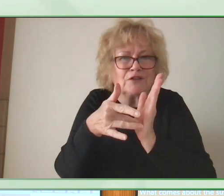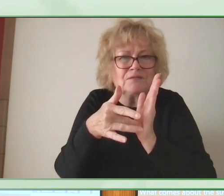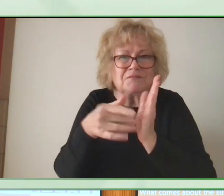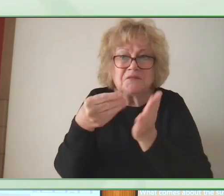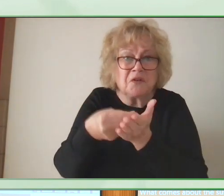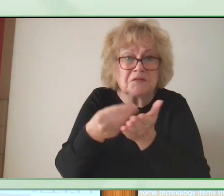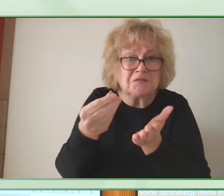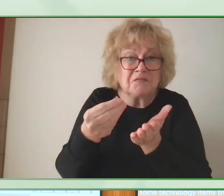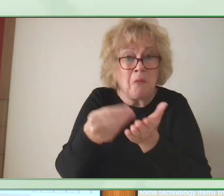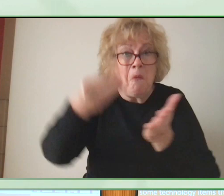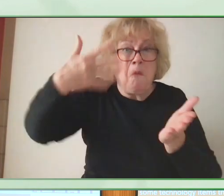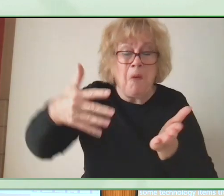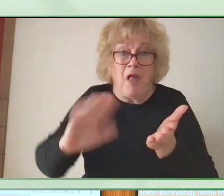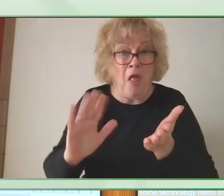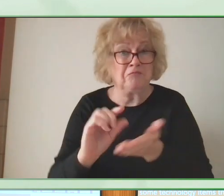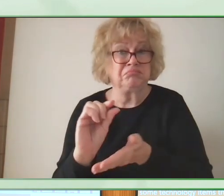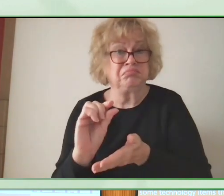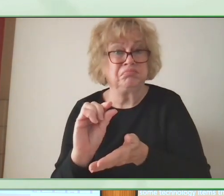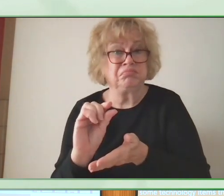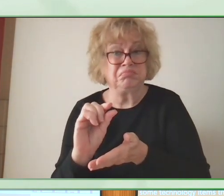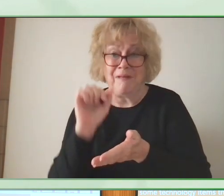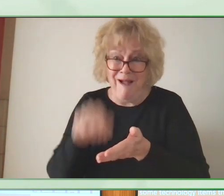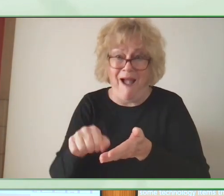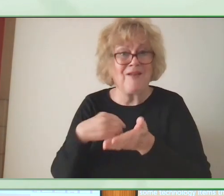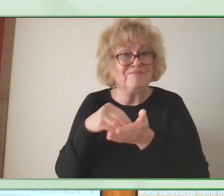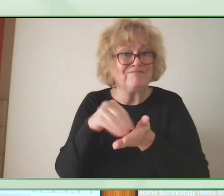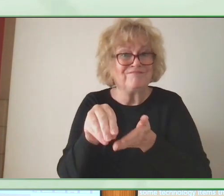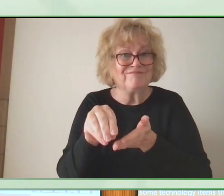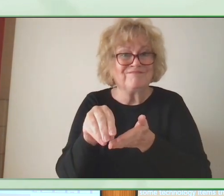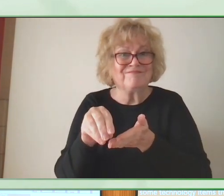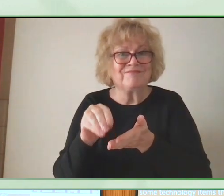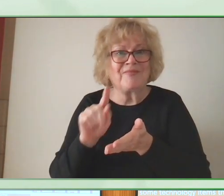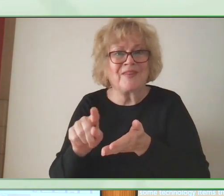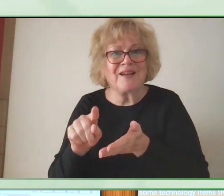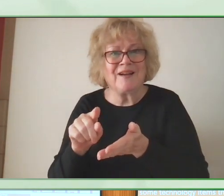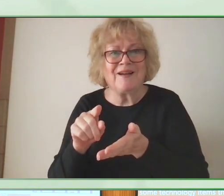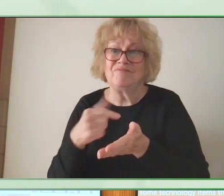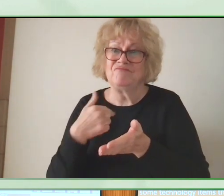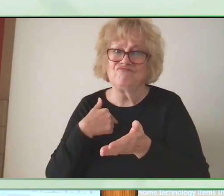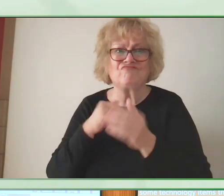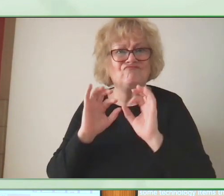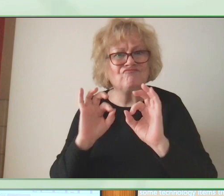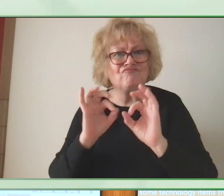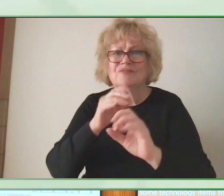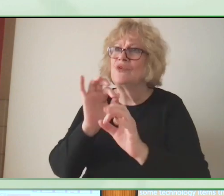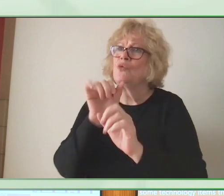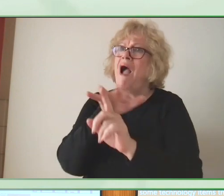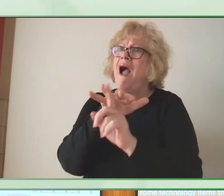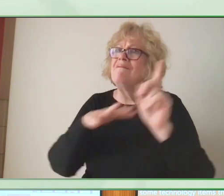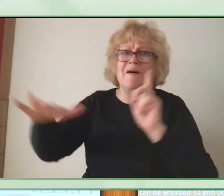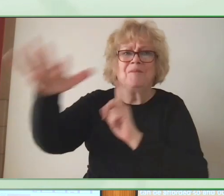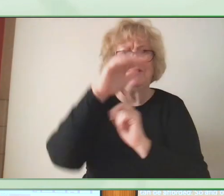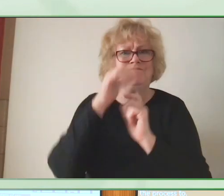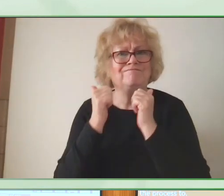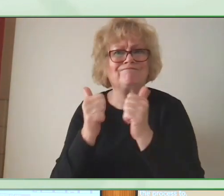friendly. And the next steps of our project was we are in the process to work